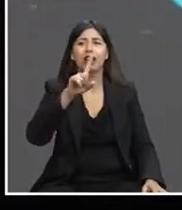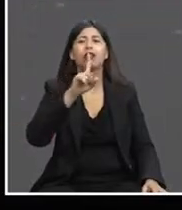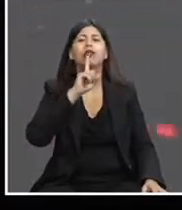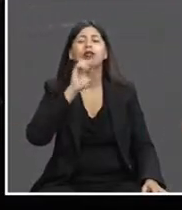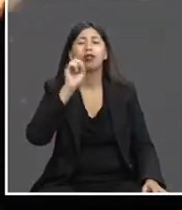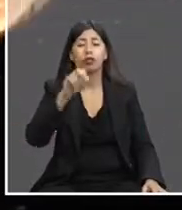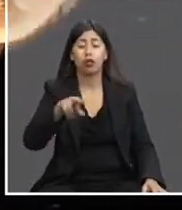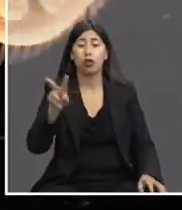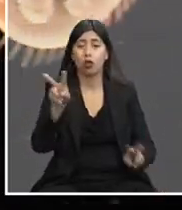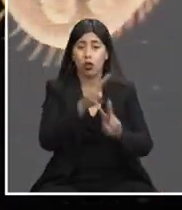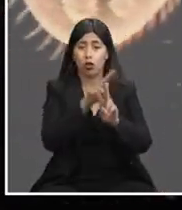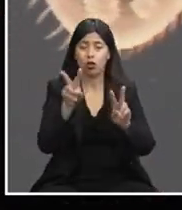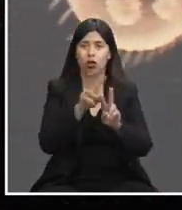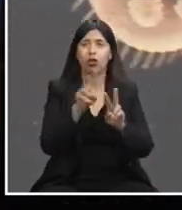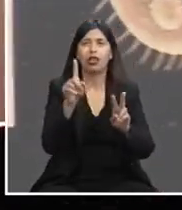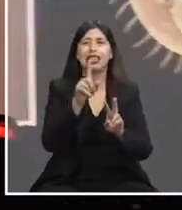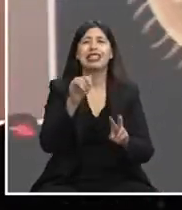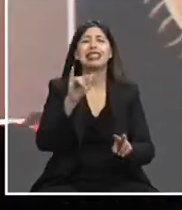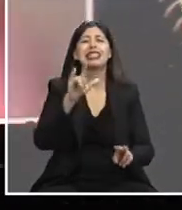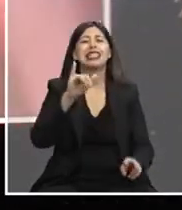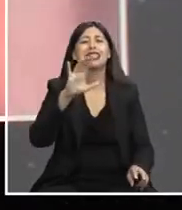walls of these phytoplankton called diatoms. They have these really